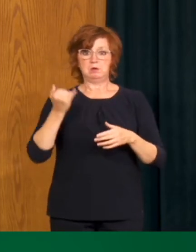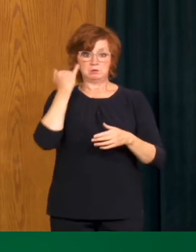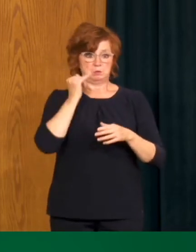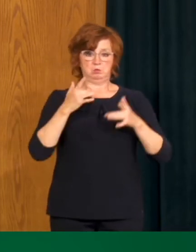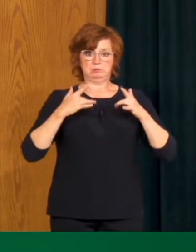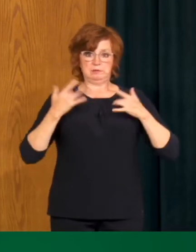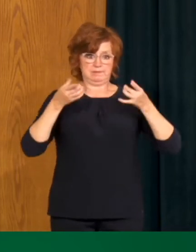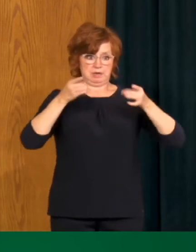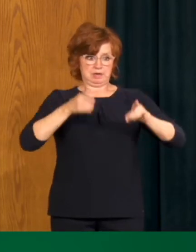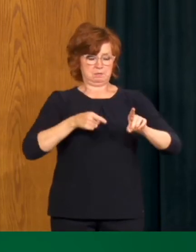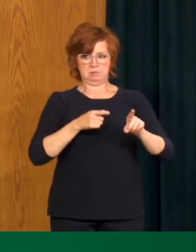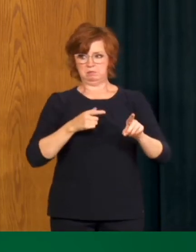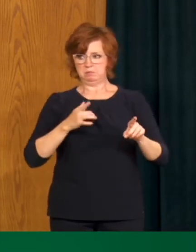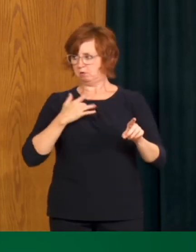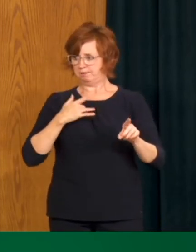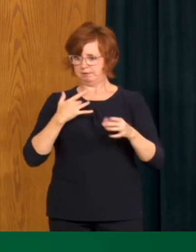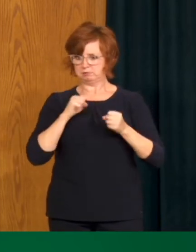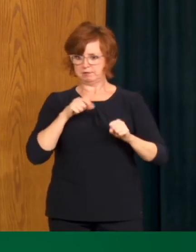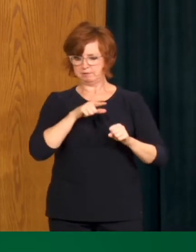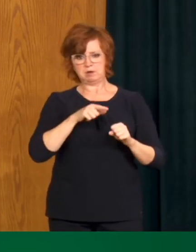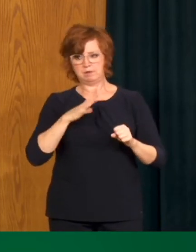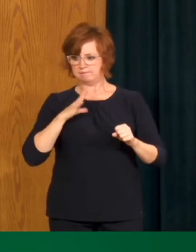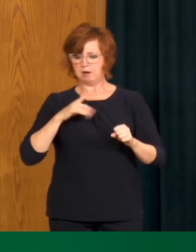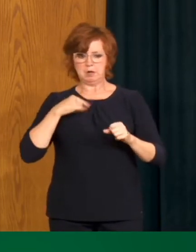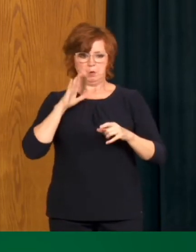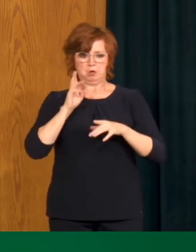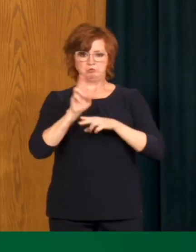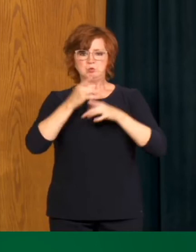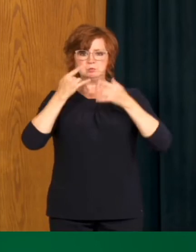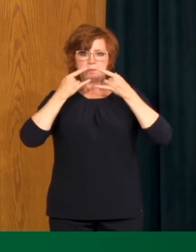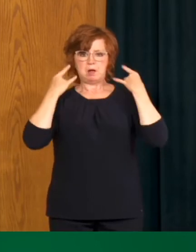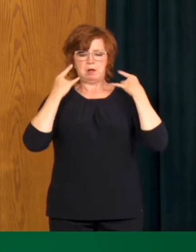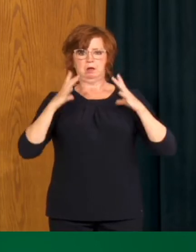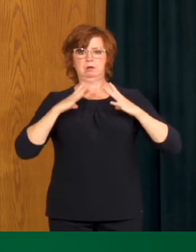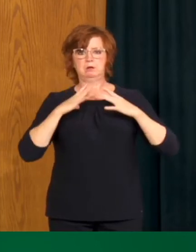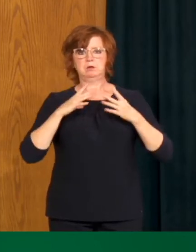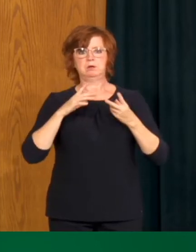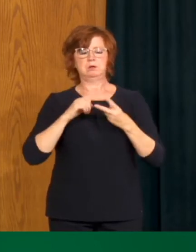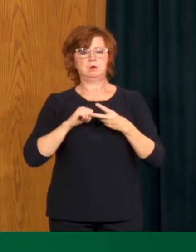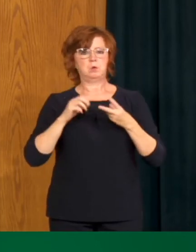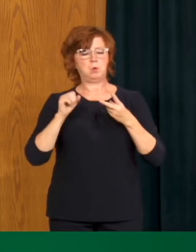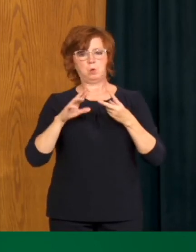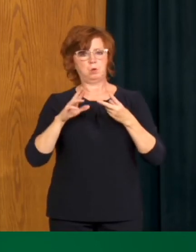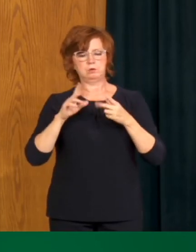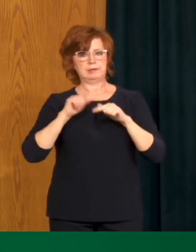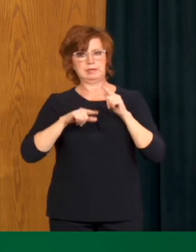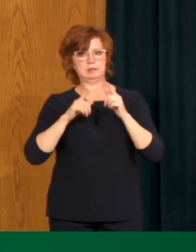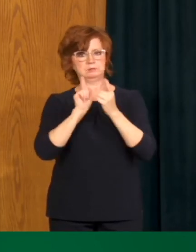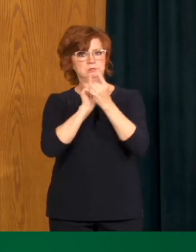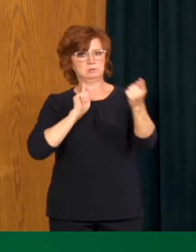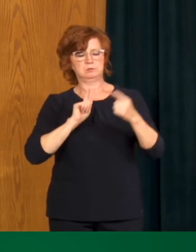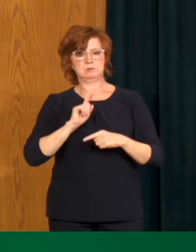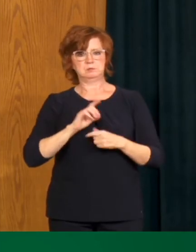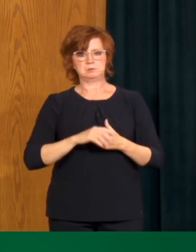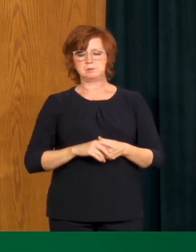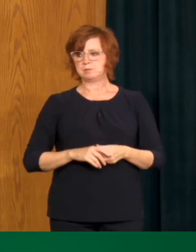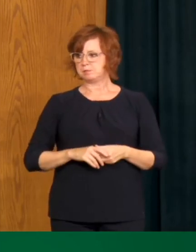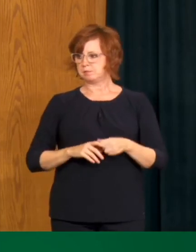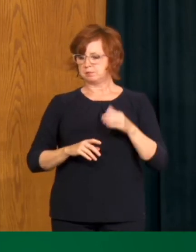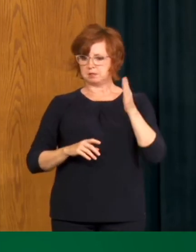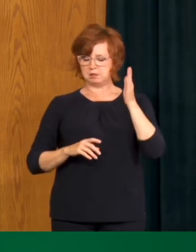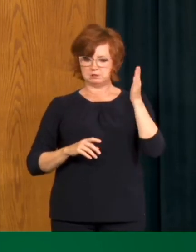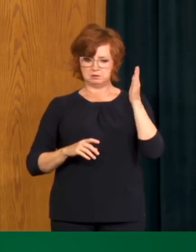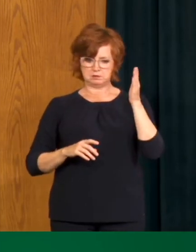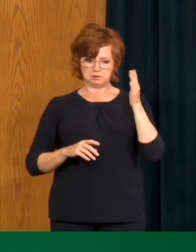you simply can't maintain that 6-foot distancing. Do you have a follow-up question, Anna? Yeah, I think that just kind of makes the assumption that